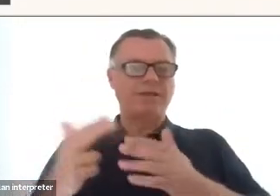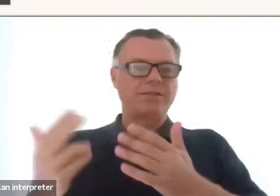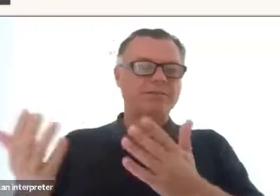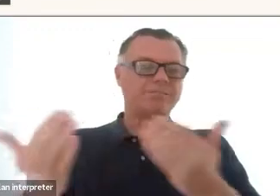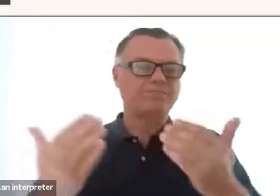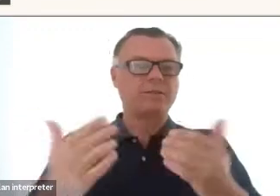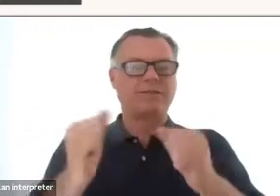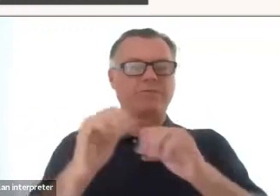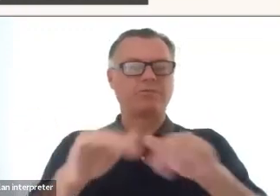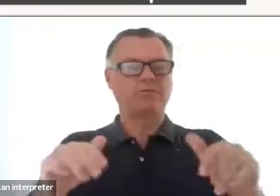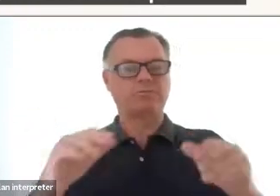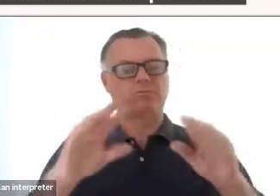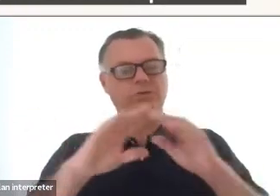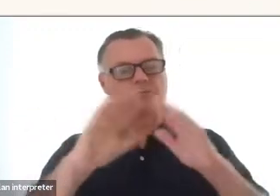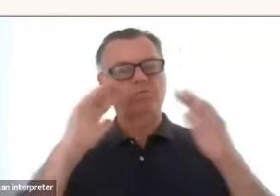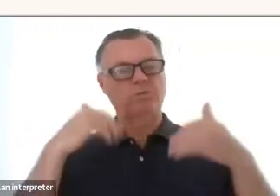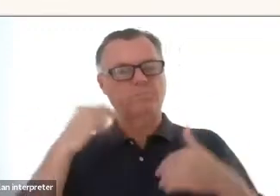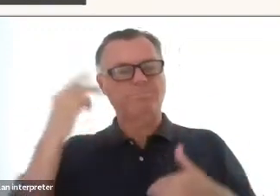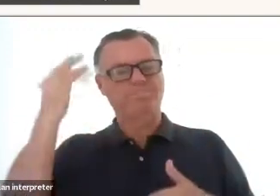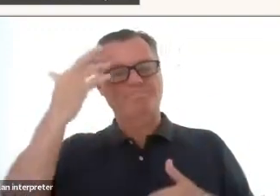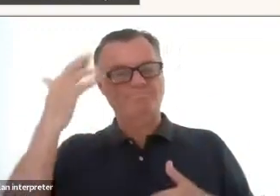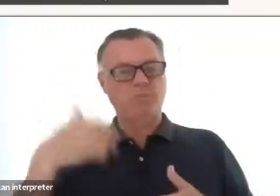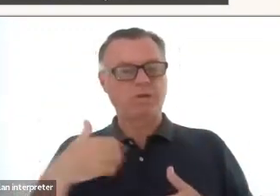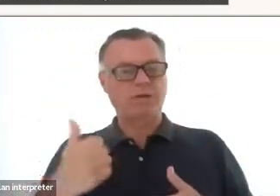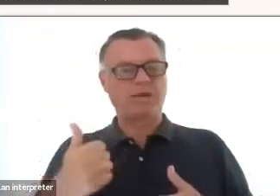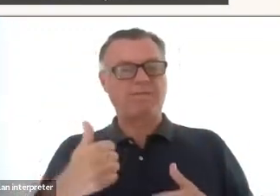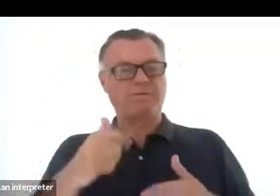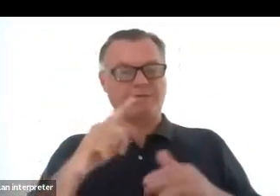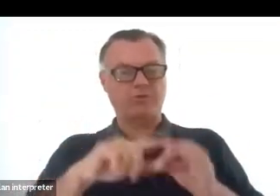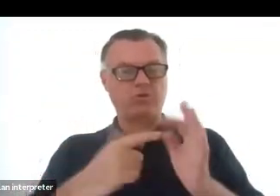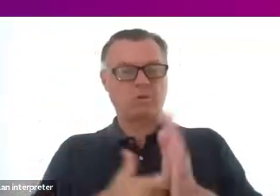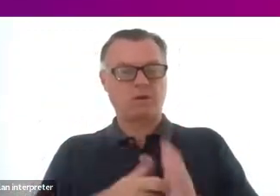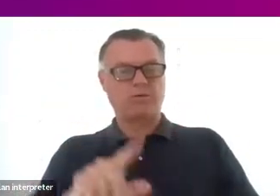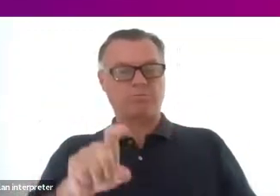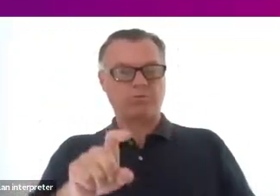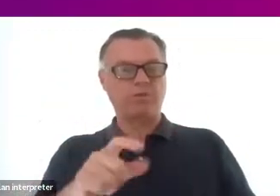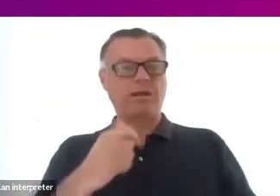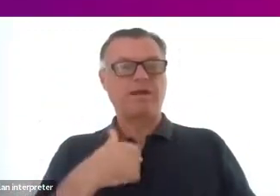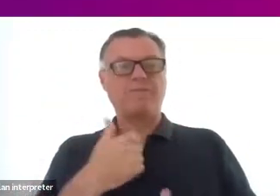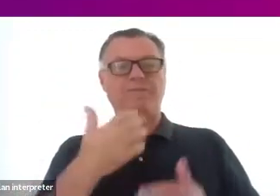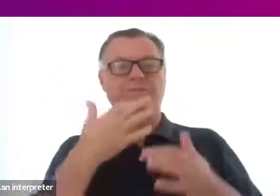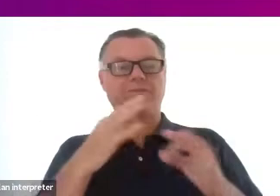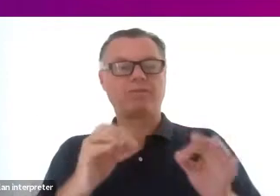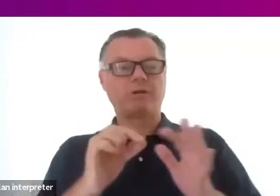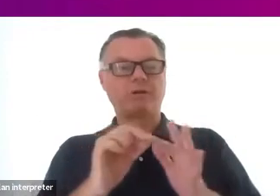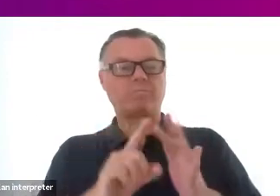future of learning, with free pilot spots available at the QR code.